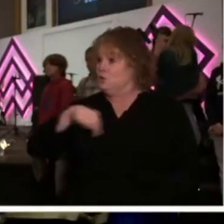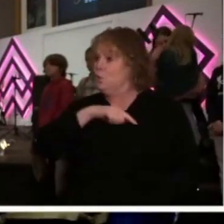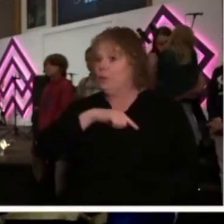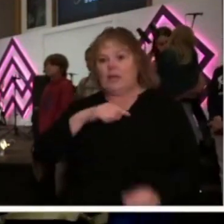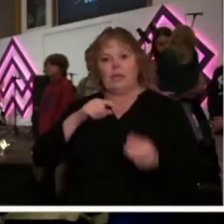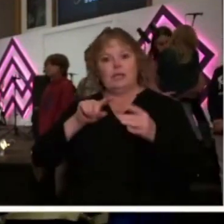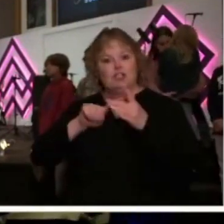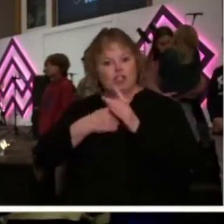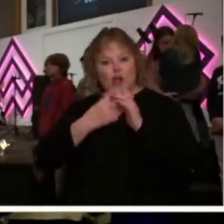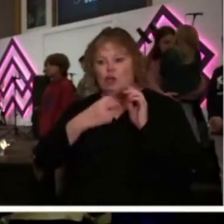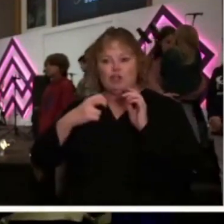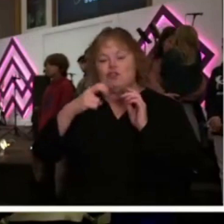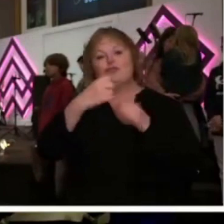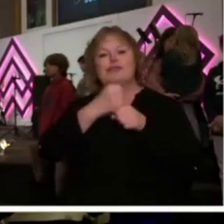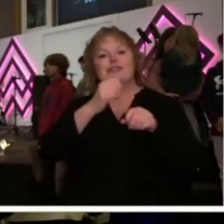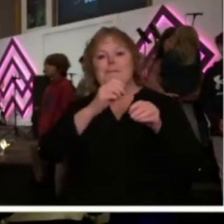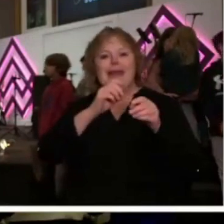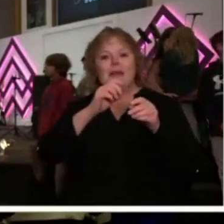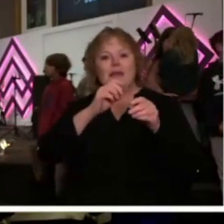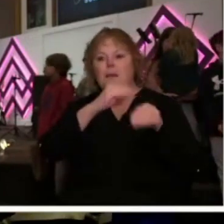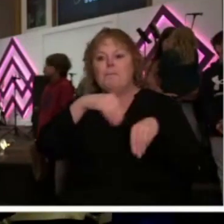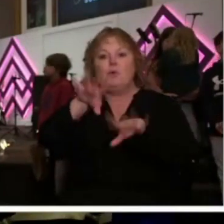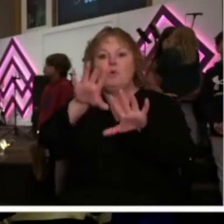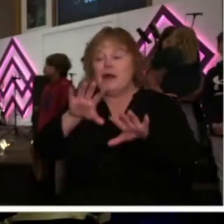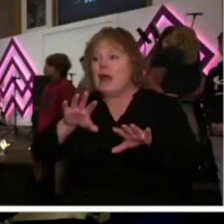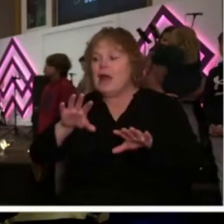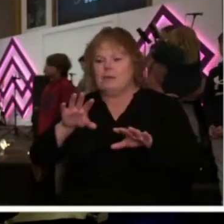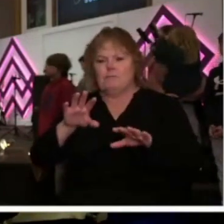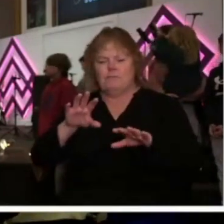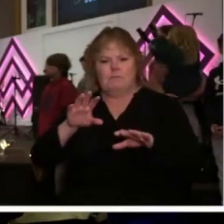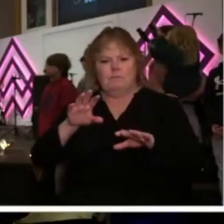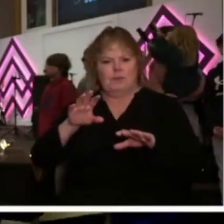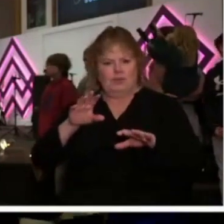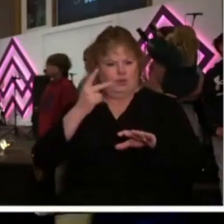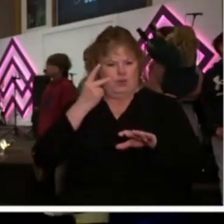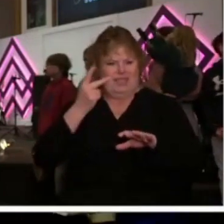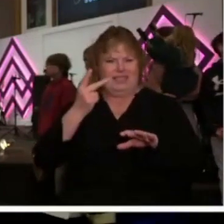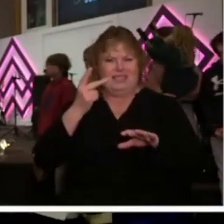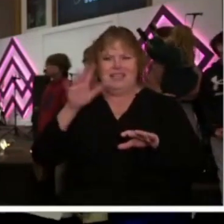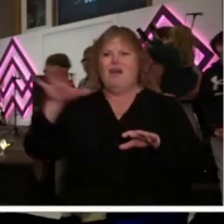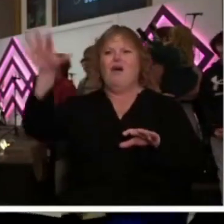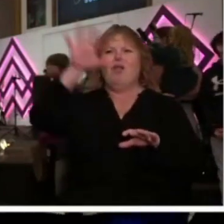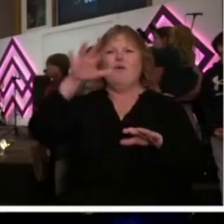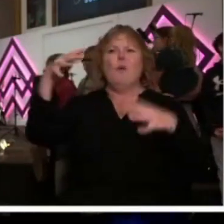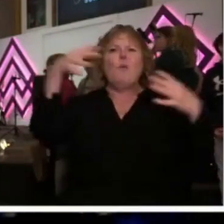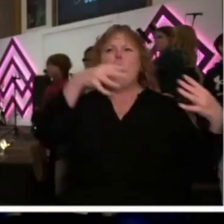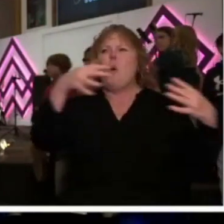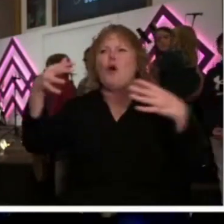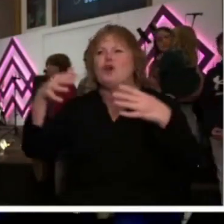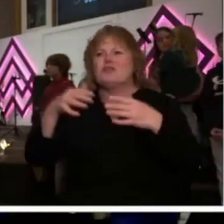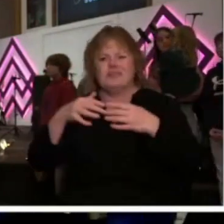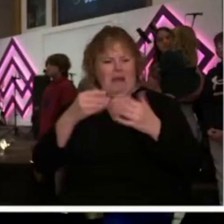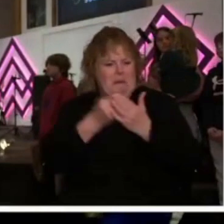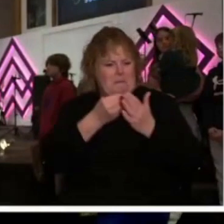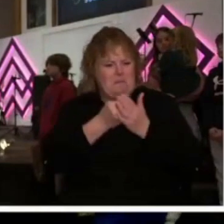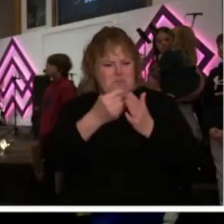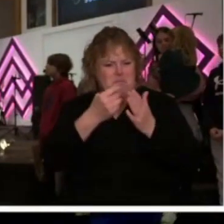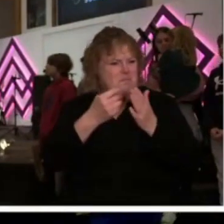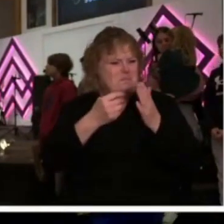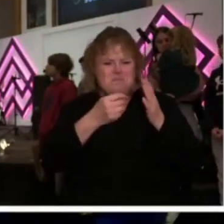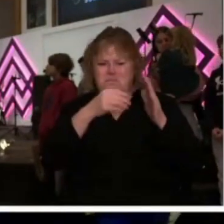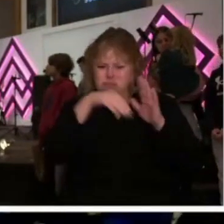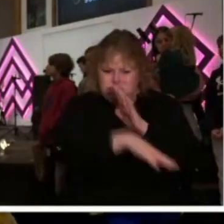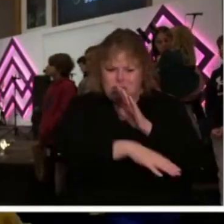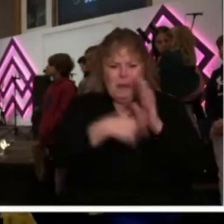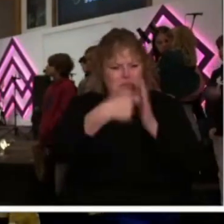move. And if you look at what you can see with your human eyes, you see wars and inflation and an unsettling national climate.